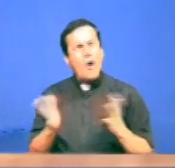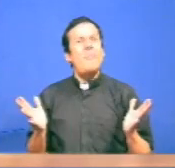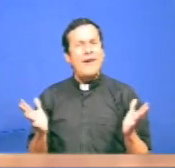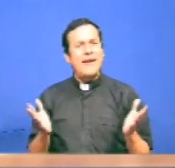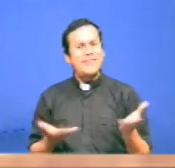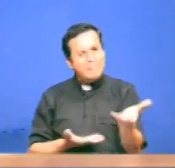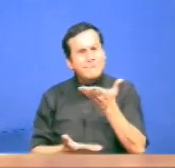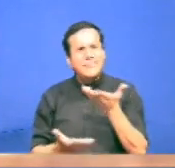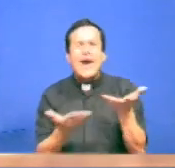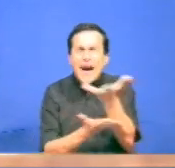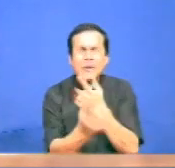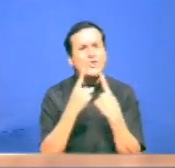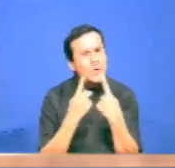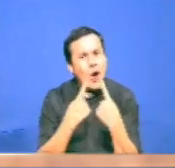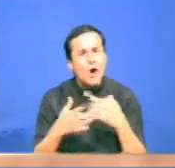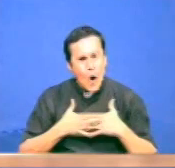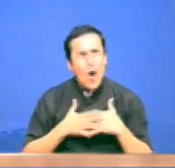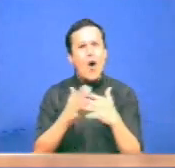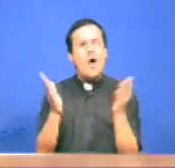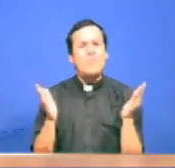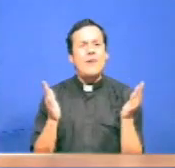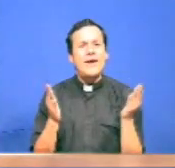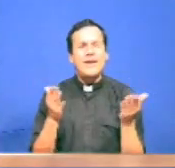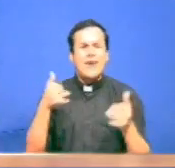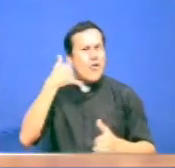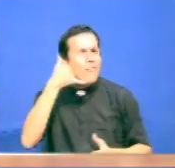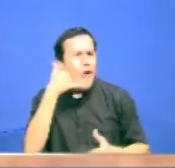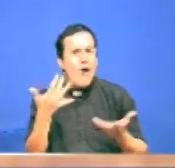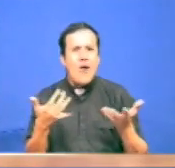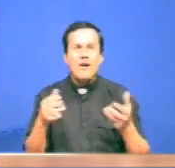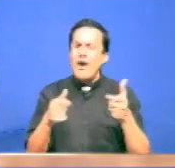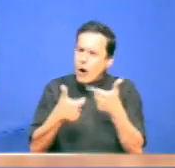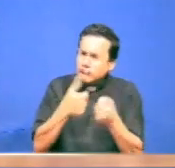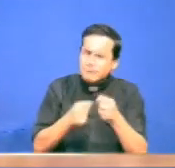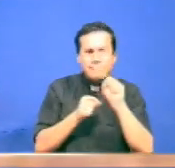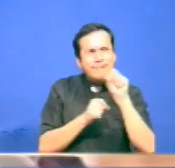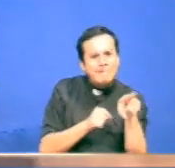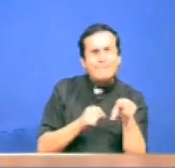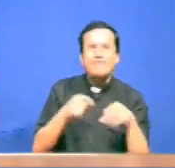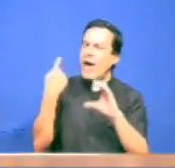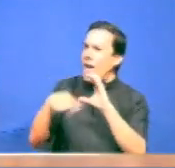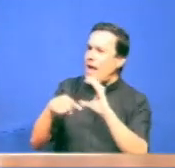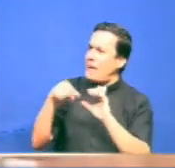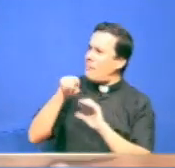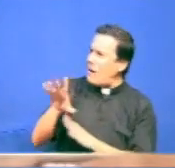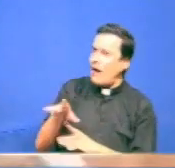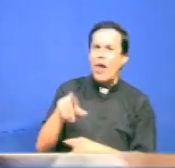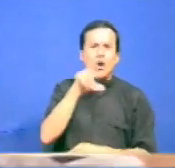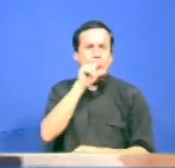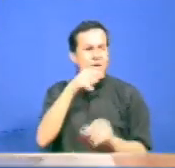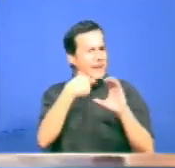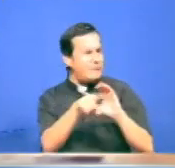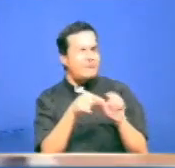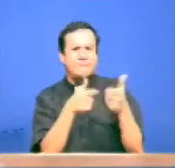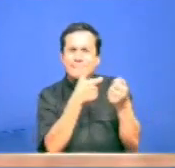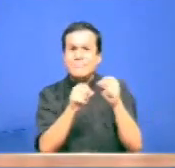you too in a manner, maybe on a phone, maybe on an email, maybe on a Twitter, maybe on a Zoom. And